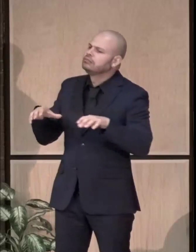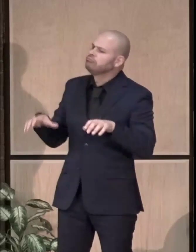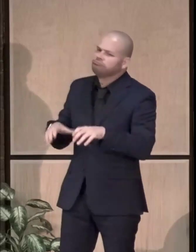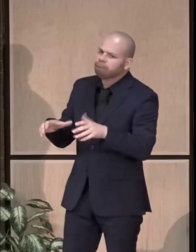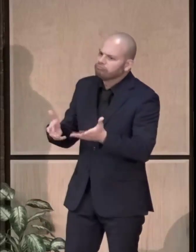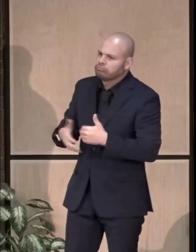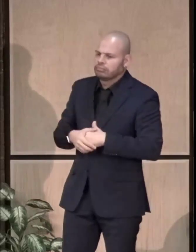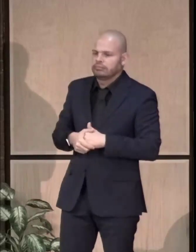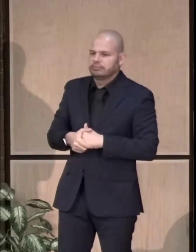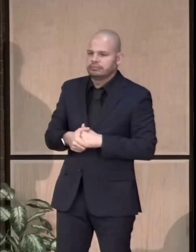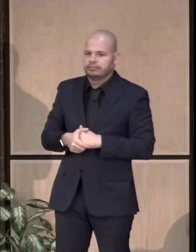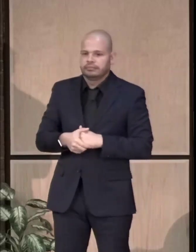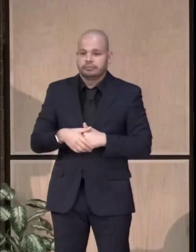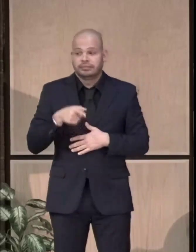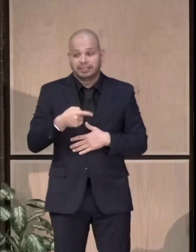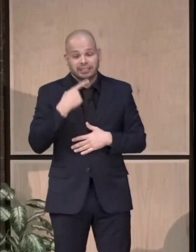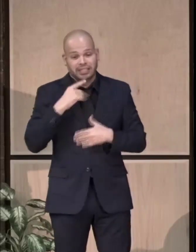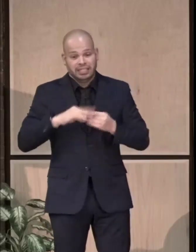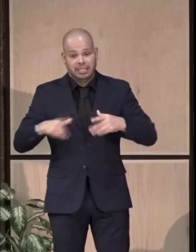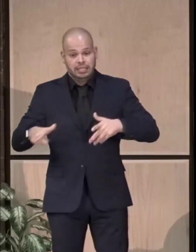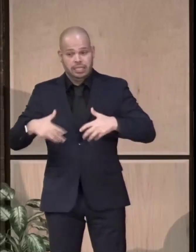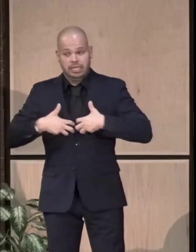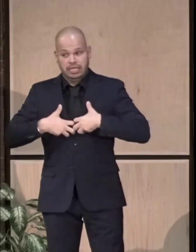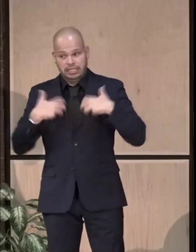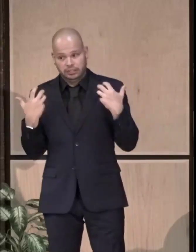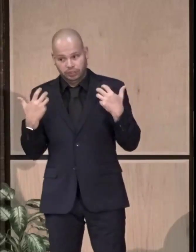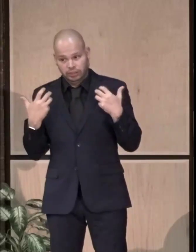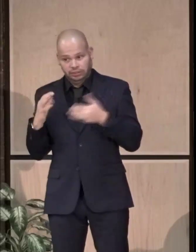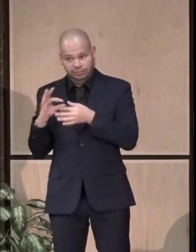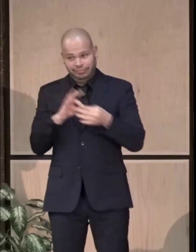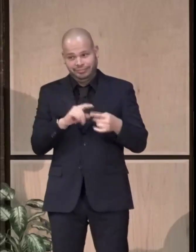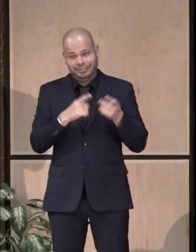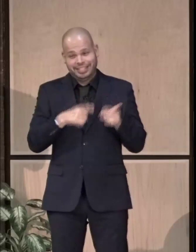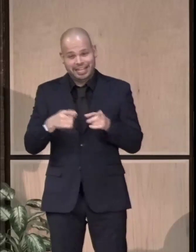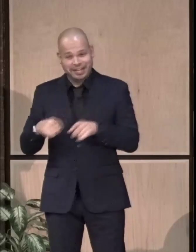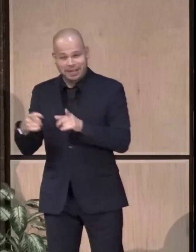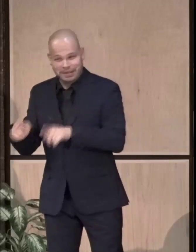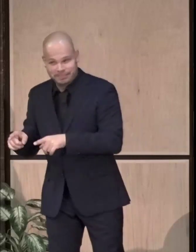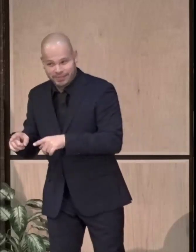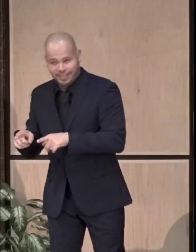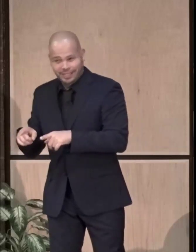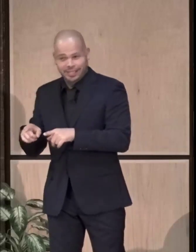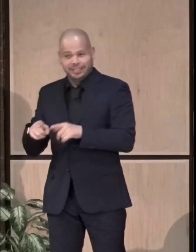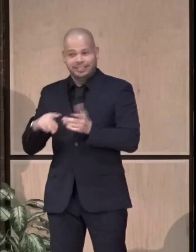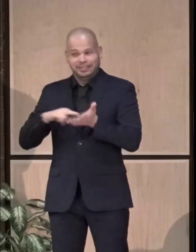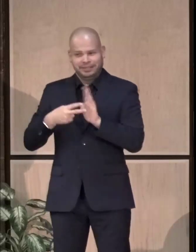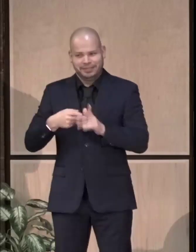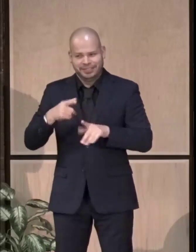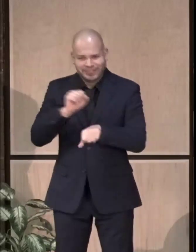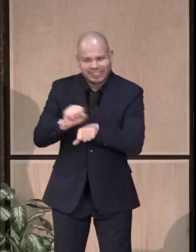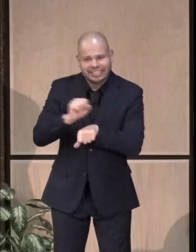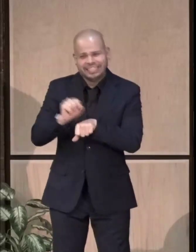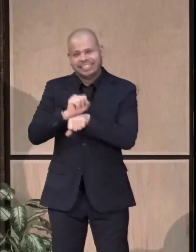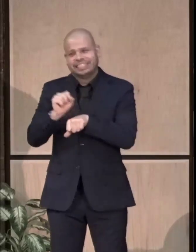just angry about how it all went down and that he would have to now work more and that